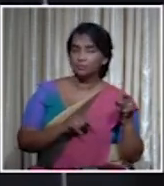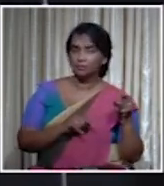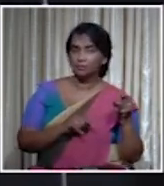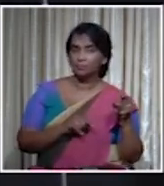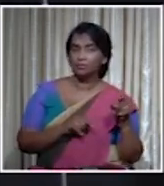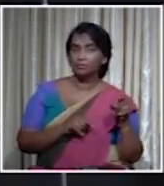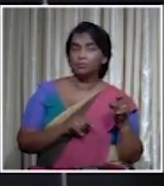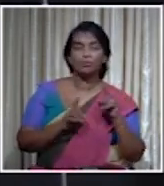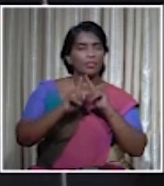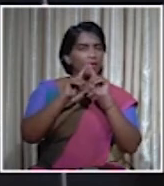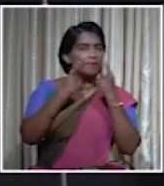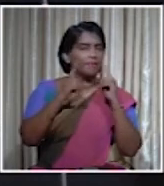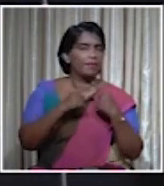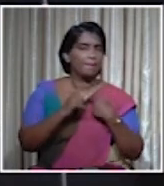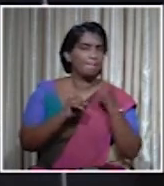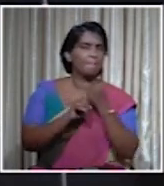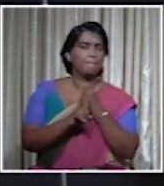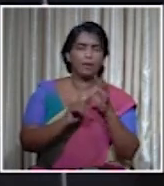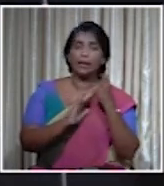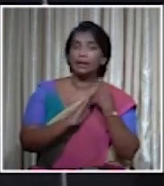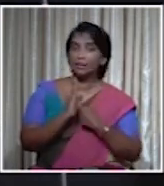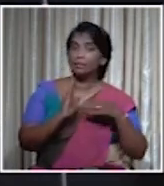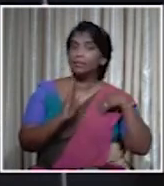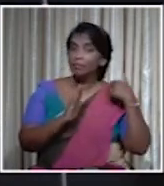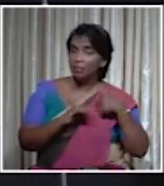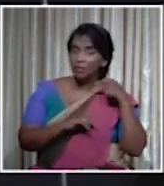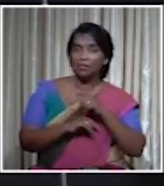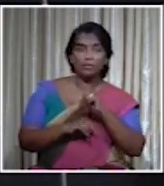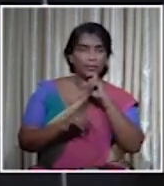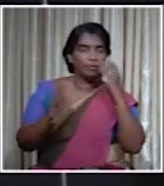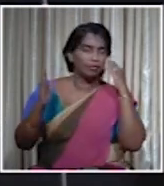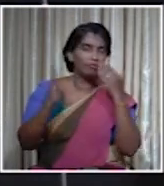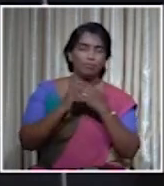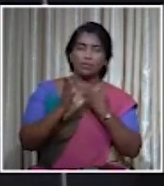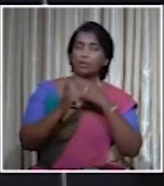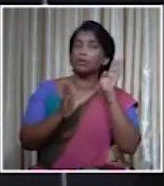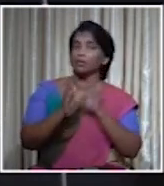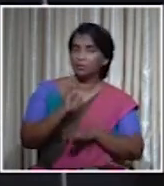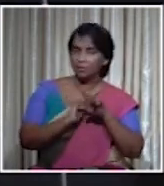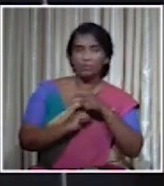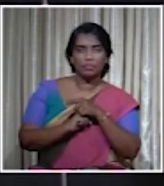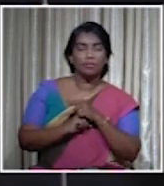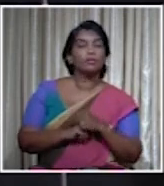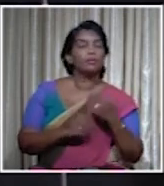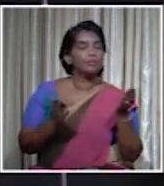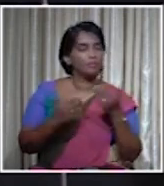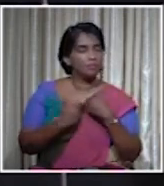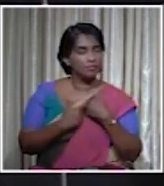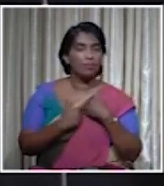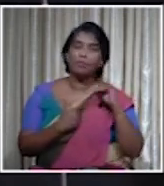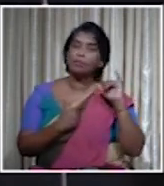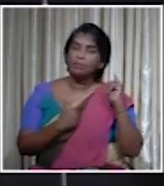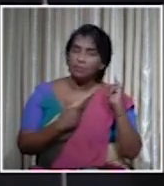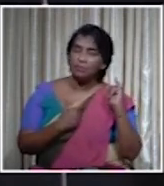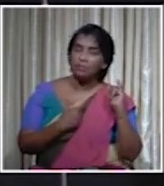people who had been having domesticated elephants. But be that as it may, now in some parts of the Commonwealth we have the Attorney General as a member of the cabinet